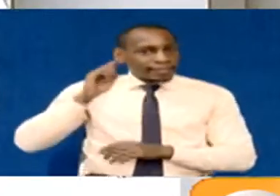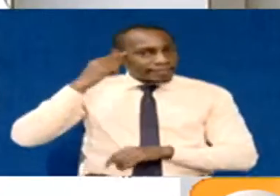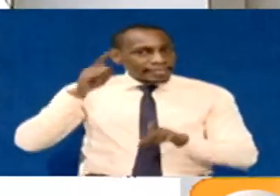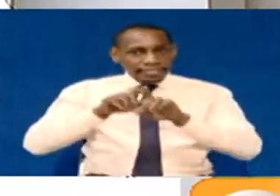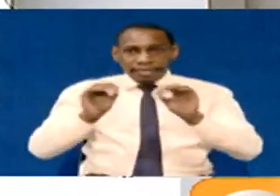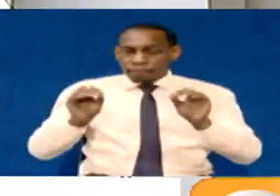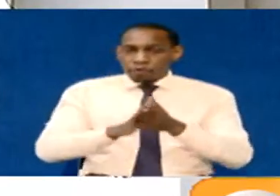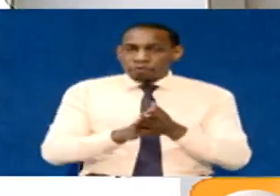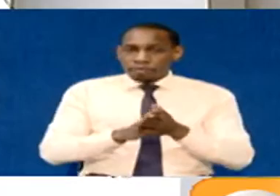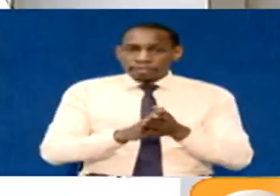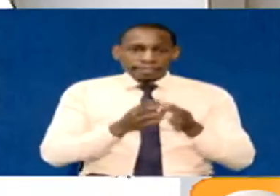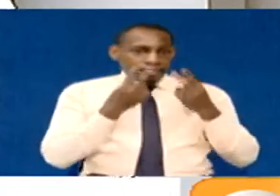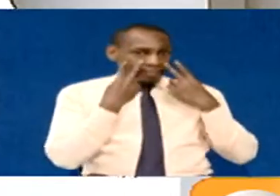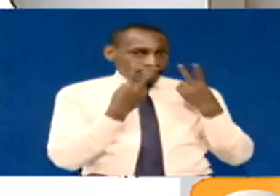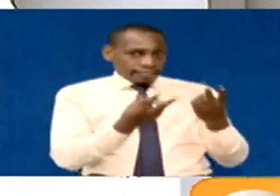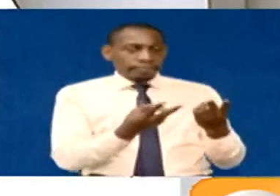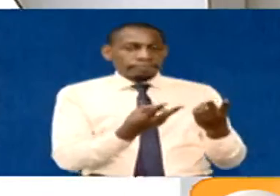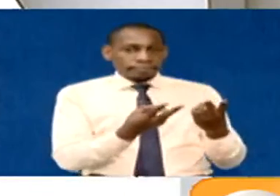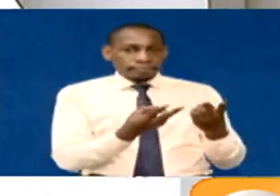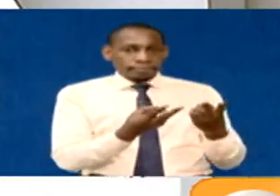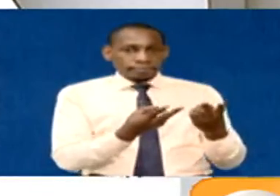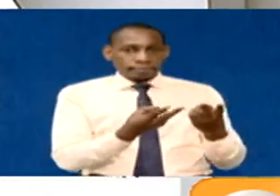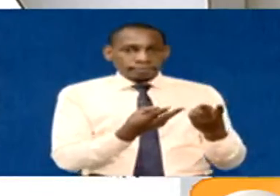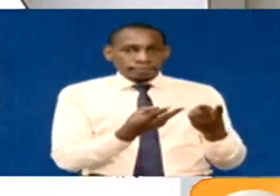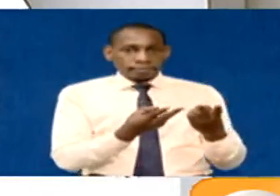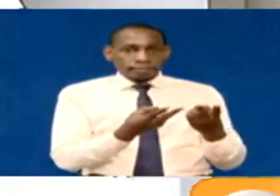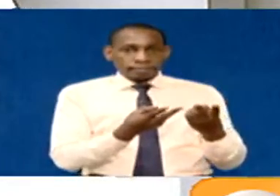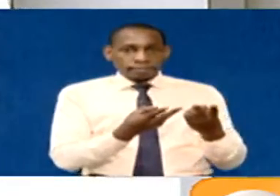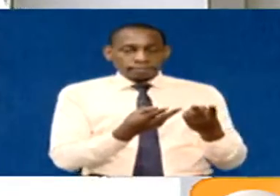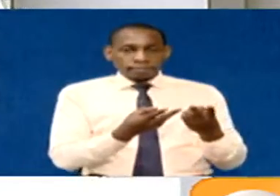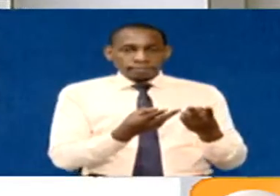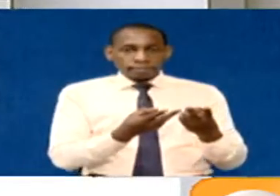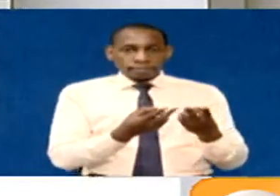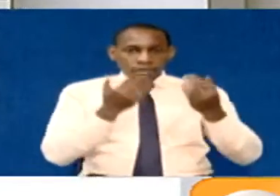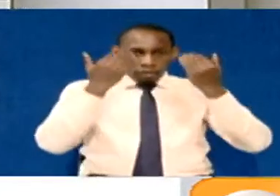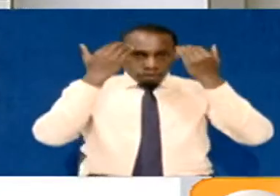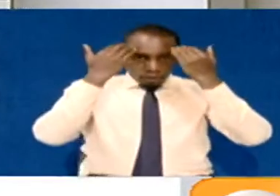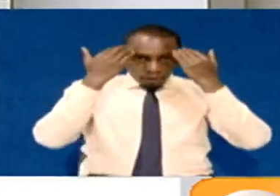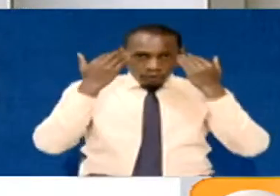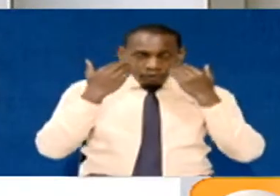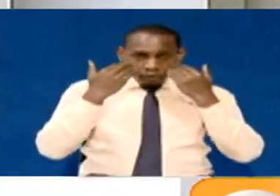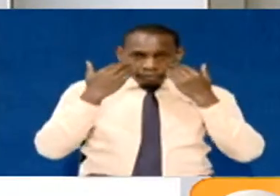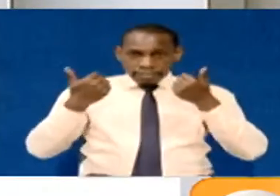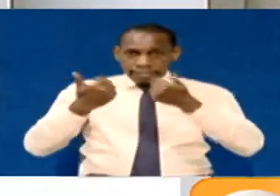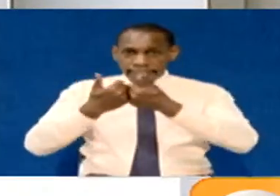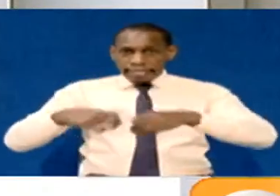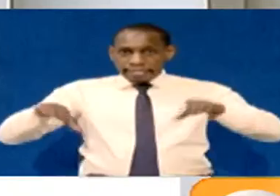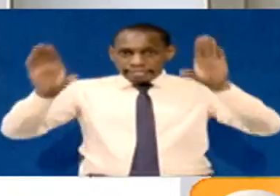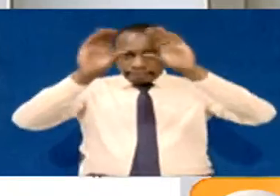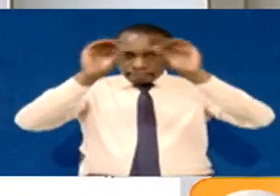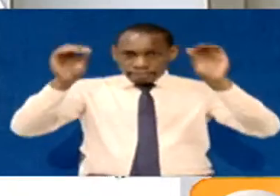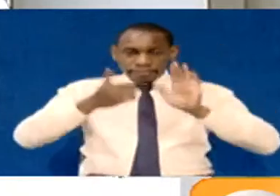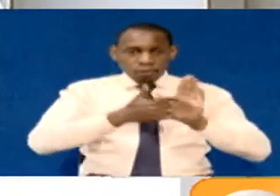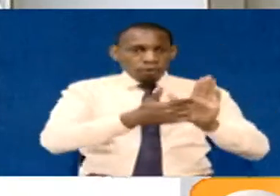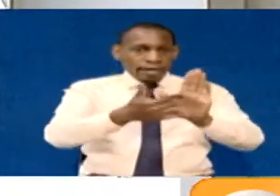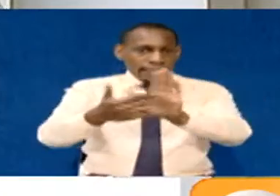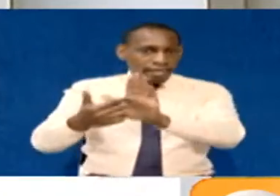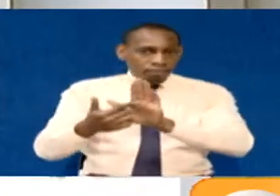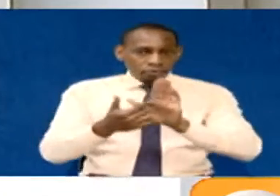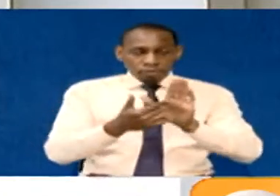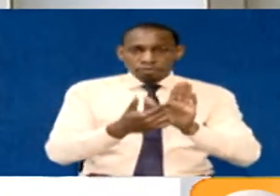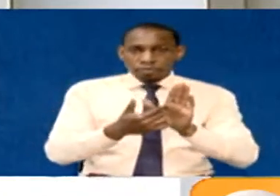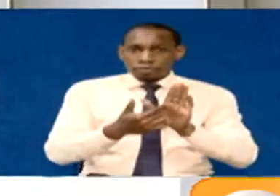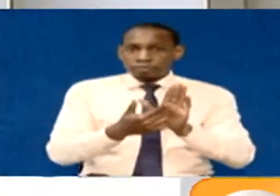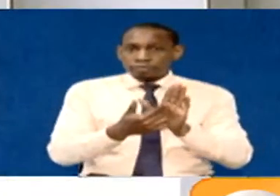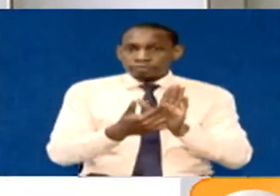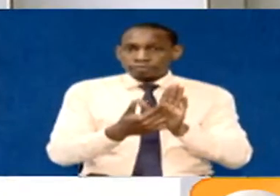so. Going by how the entire story of the judiciary versus executive battles have been carried out, they have been really